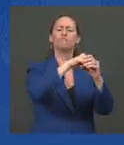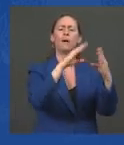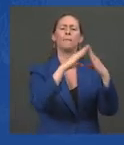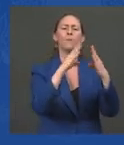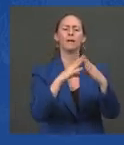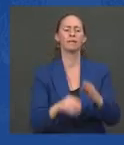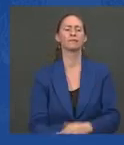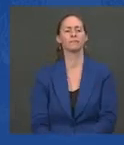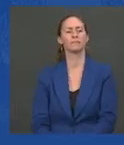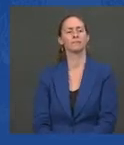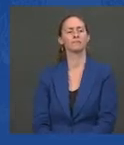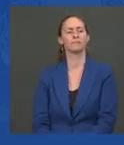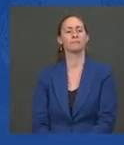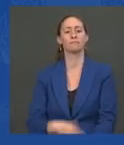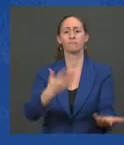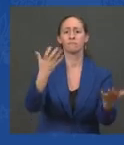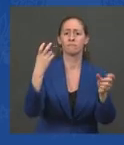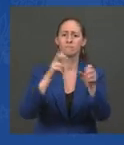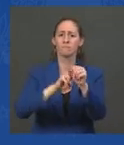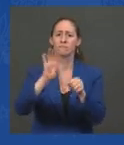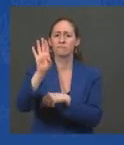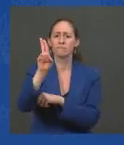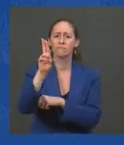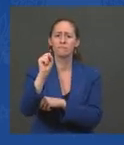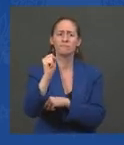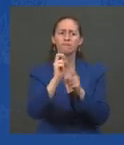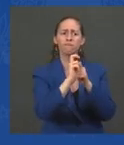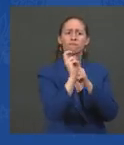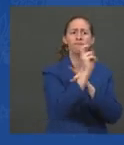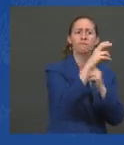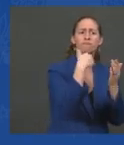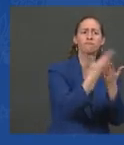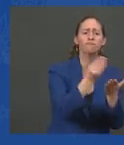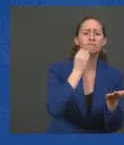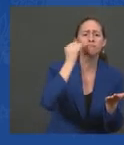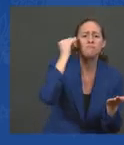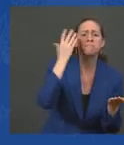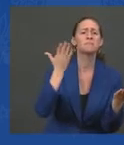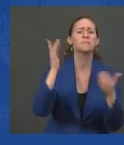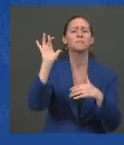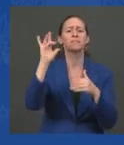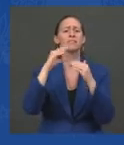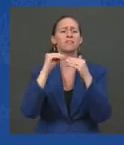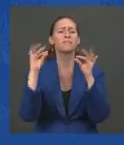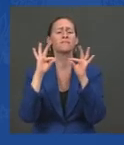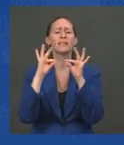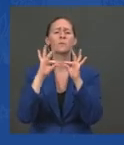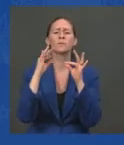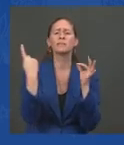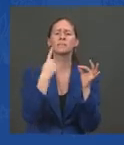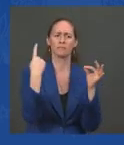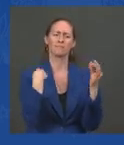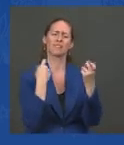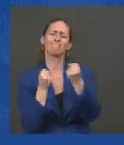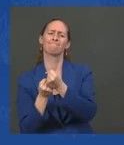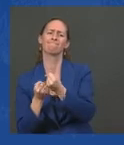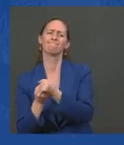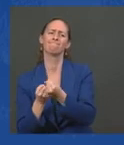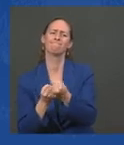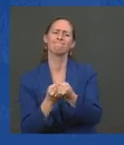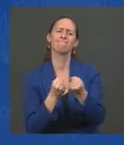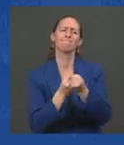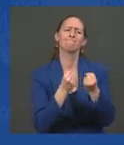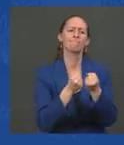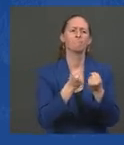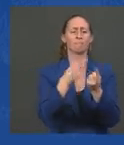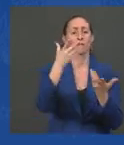ticket. You go back right into the bridge you just were there before. You should have access to Pell Grants. You should have access to the housing.